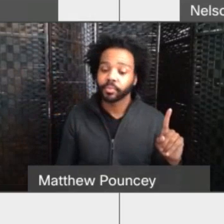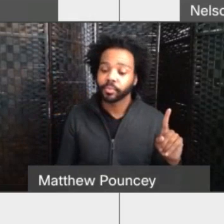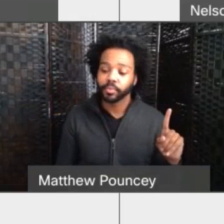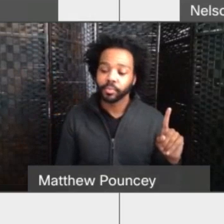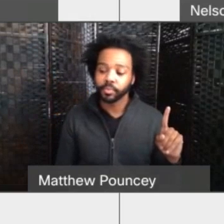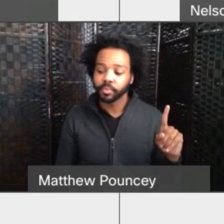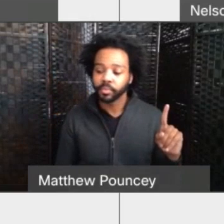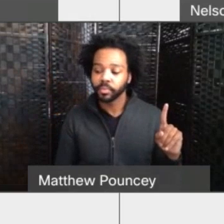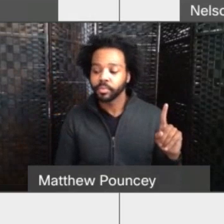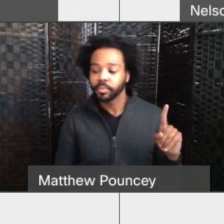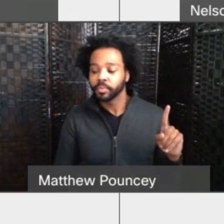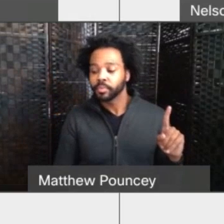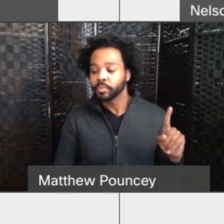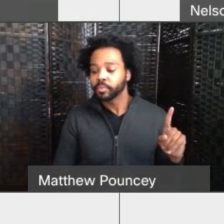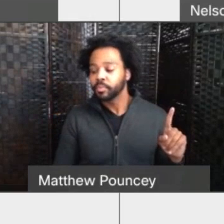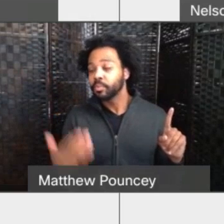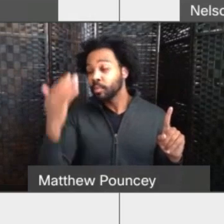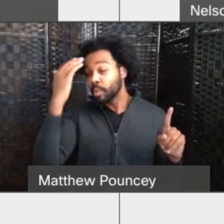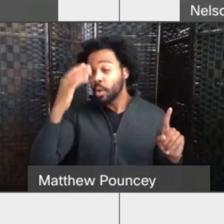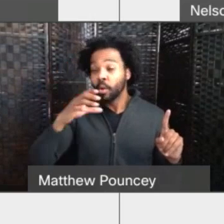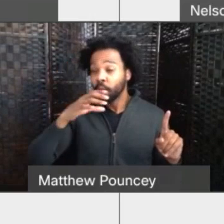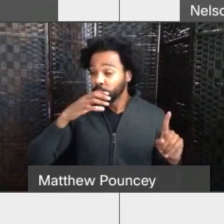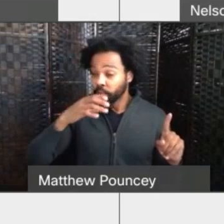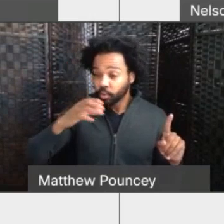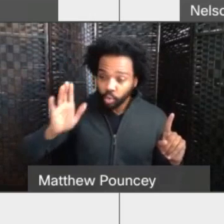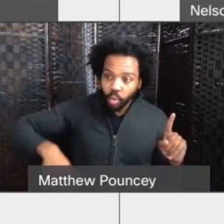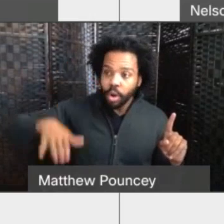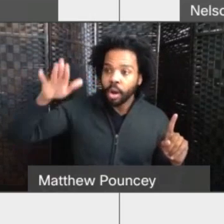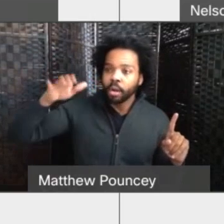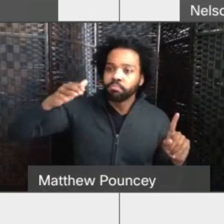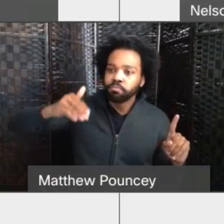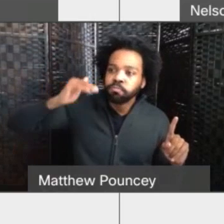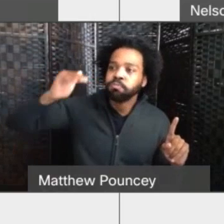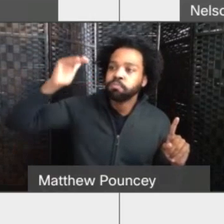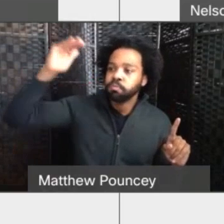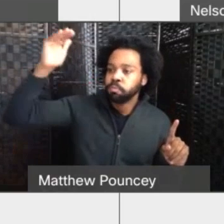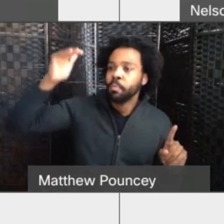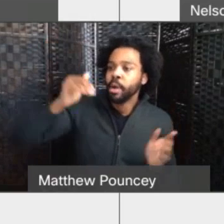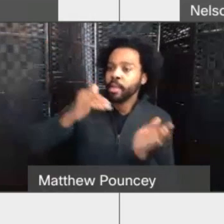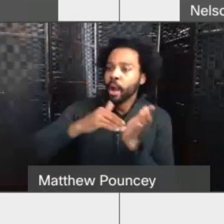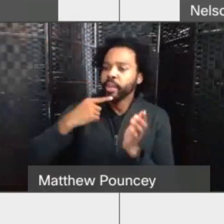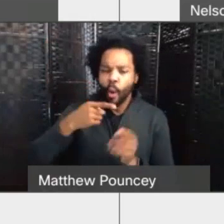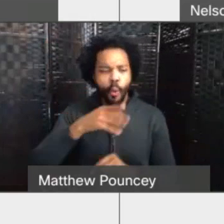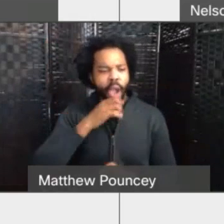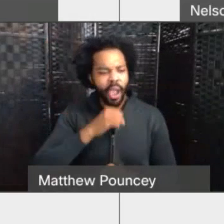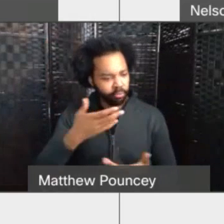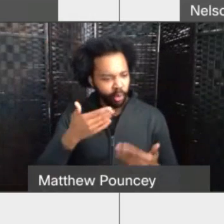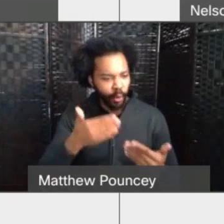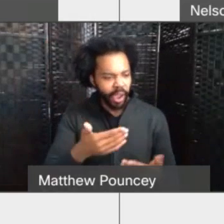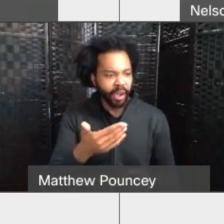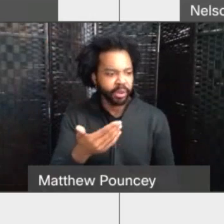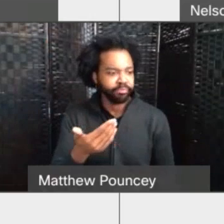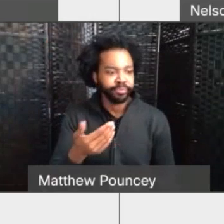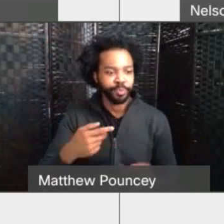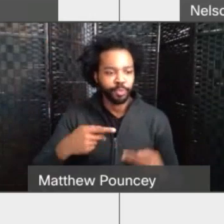in our life, they recommend different vaccines that a person get. A certain age, you get pneumonia vaccine, you